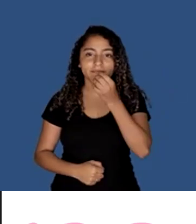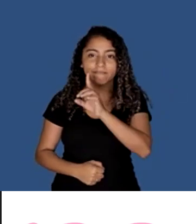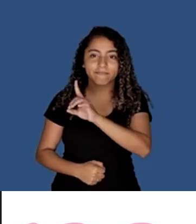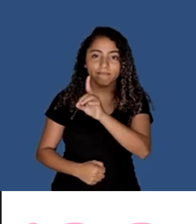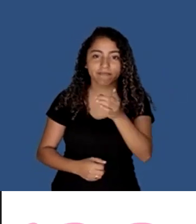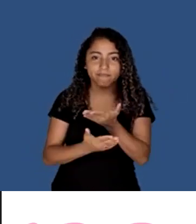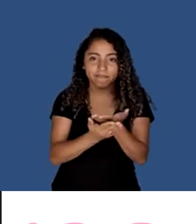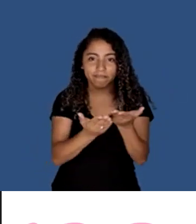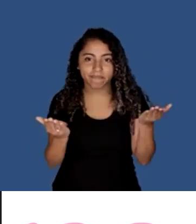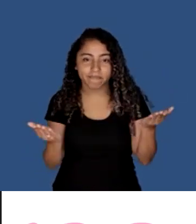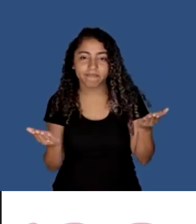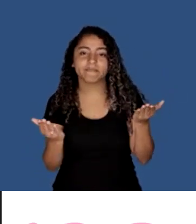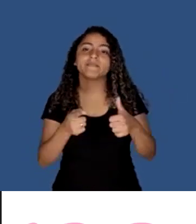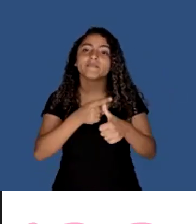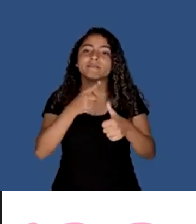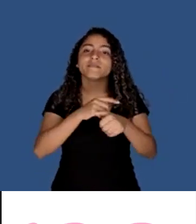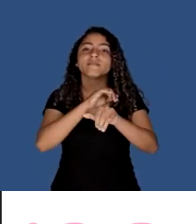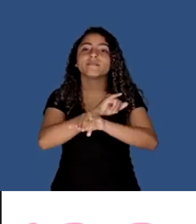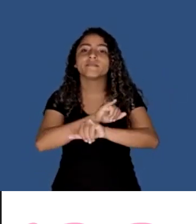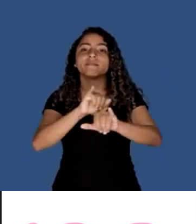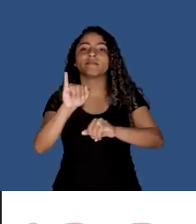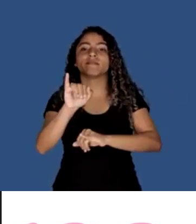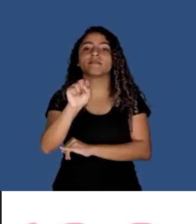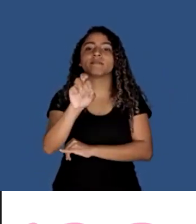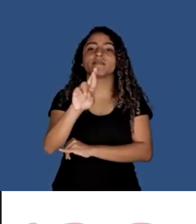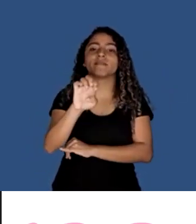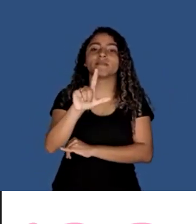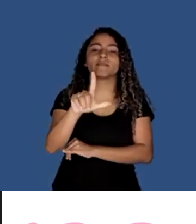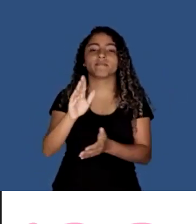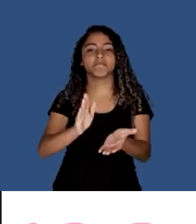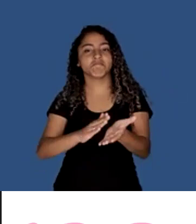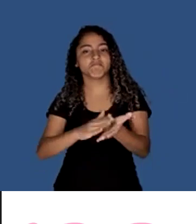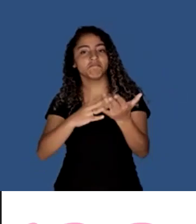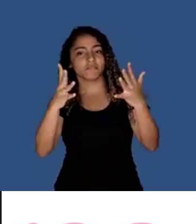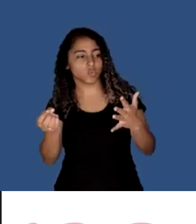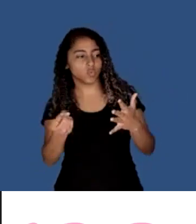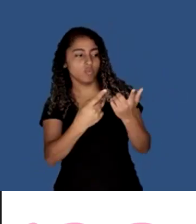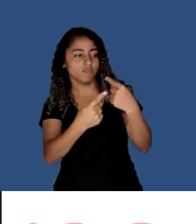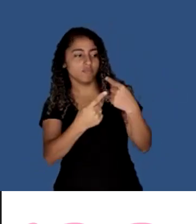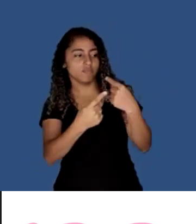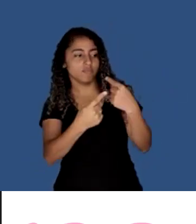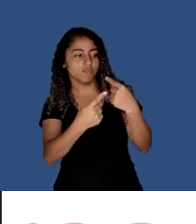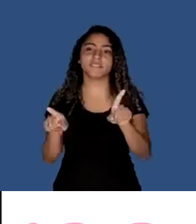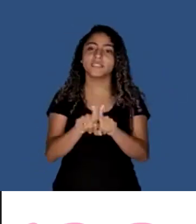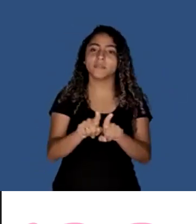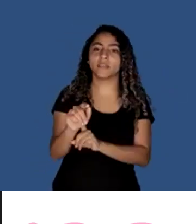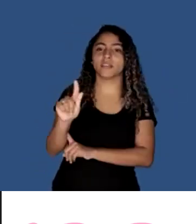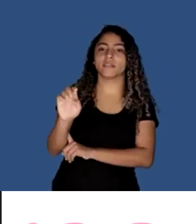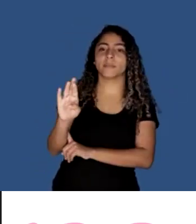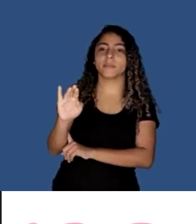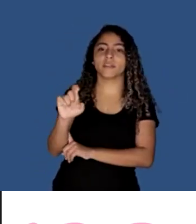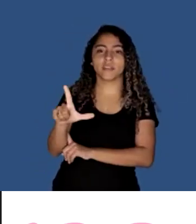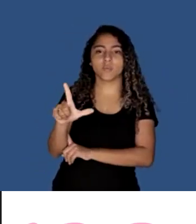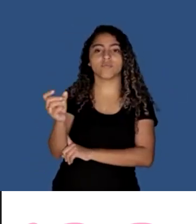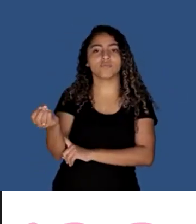morning, everyone. And congratulations. Also, congratulations, Israel, for your new job.